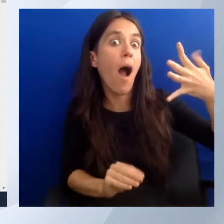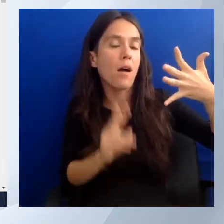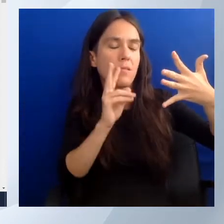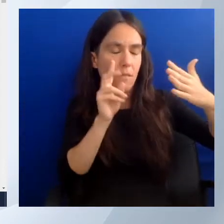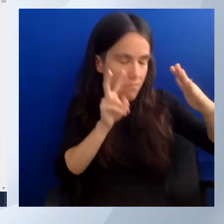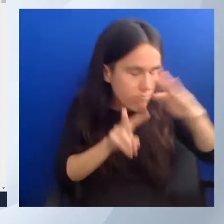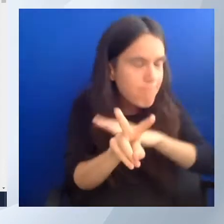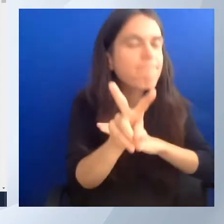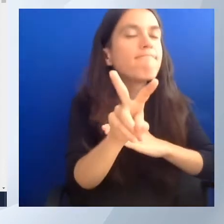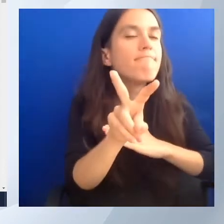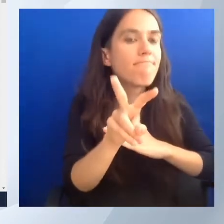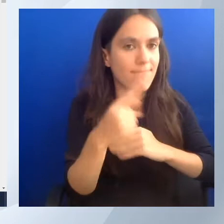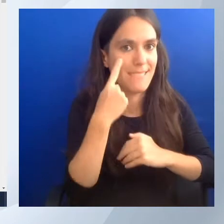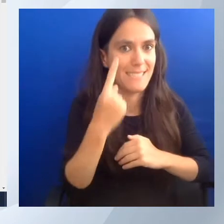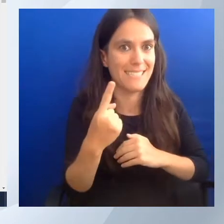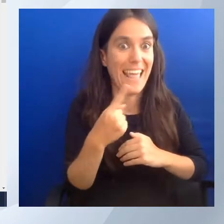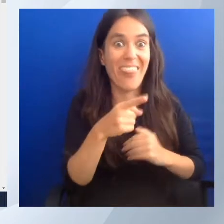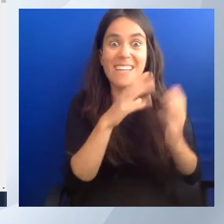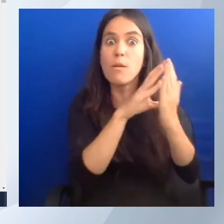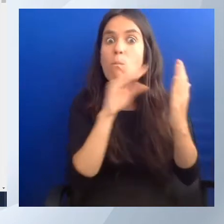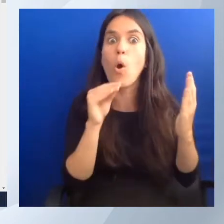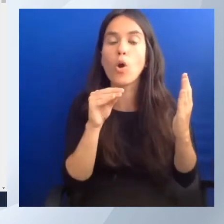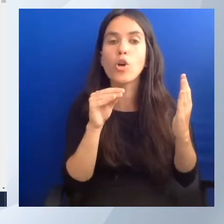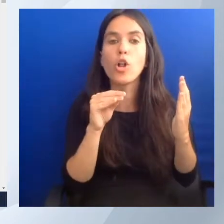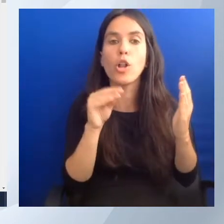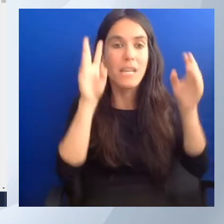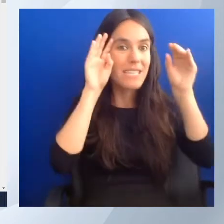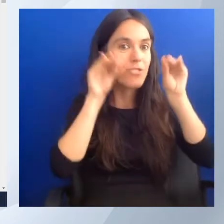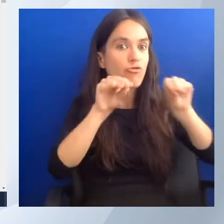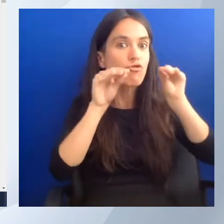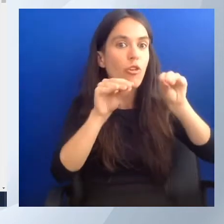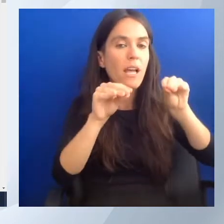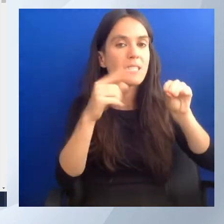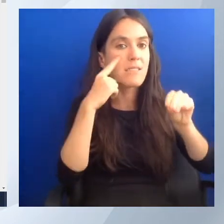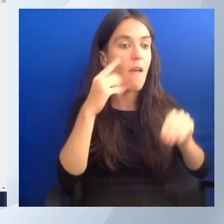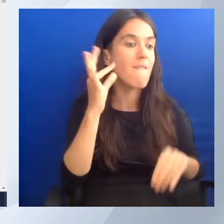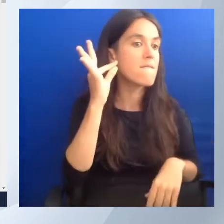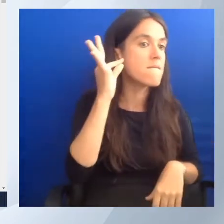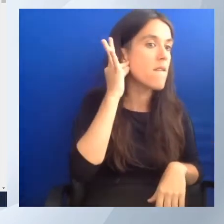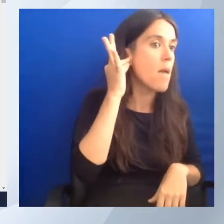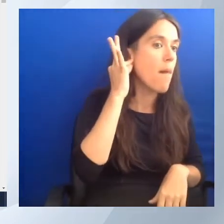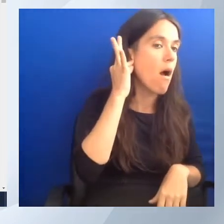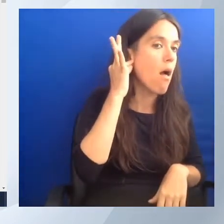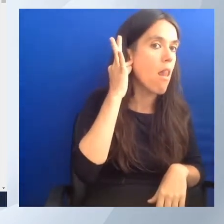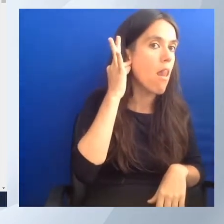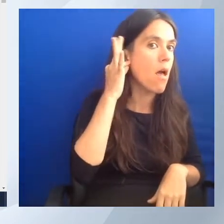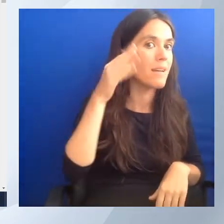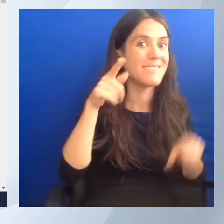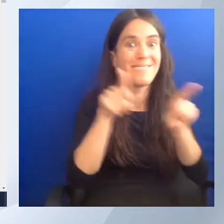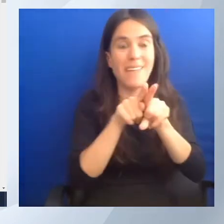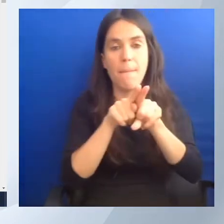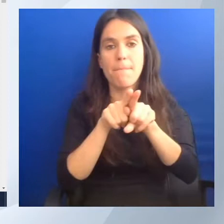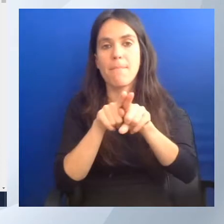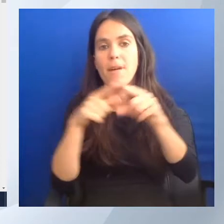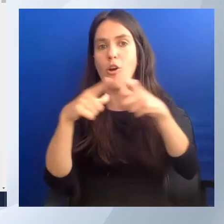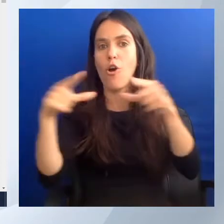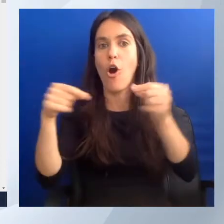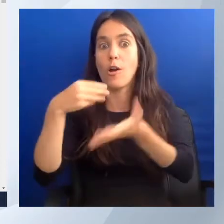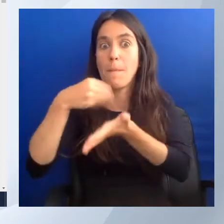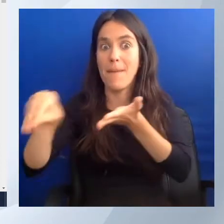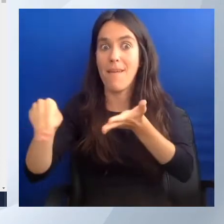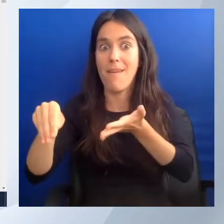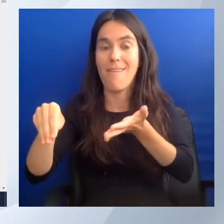train, actually, that female equals the credit card bill is paid, and male, the credit card bill is not being